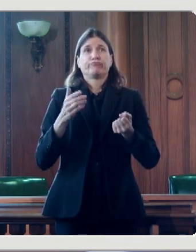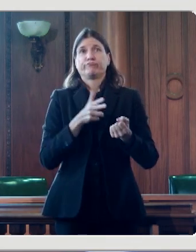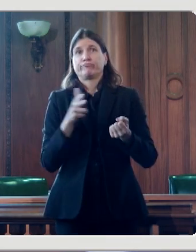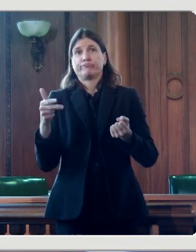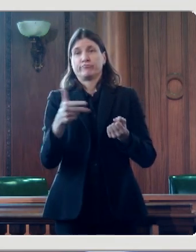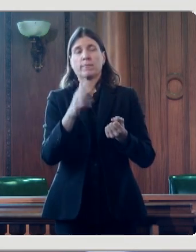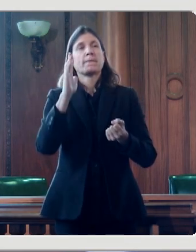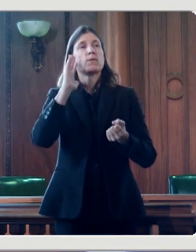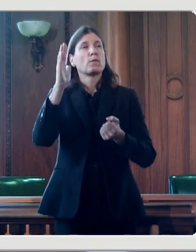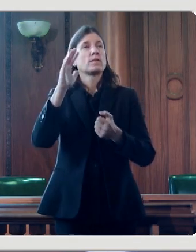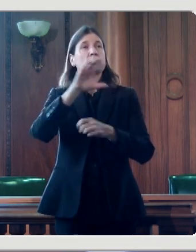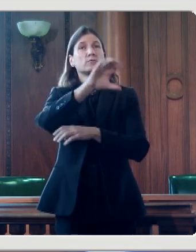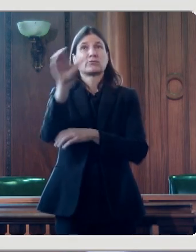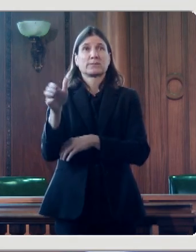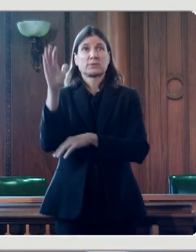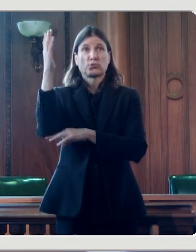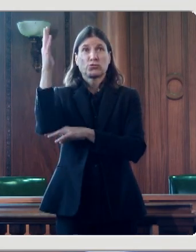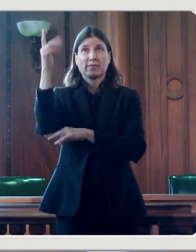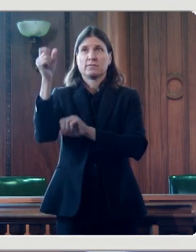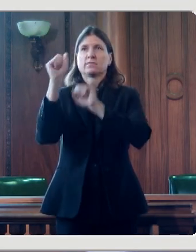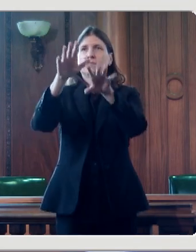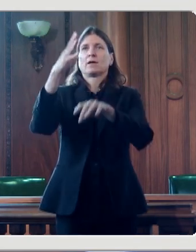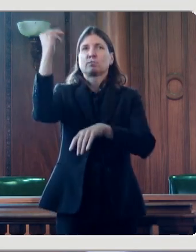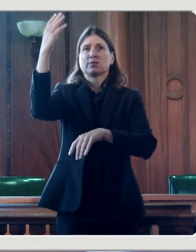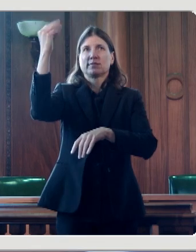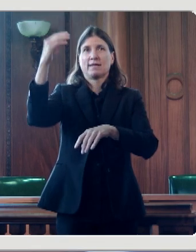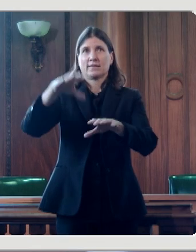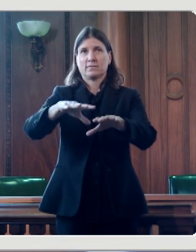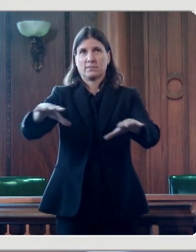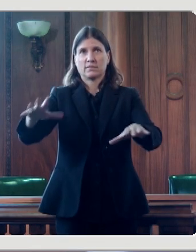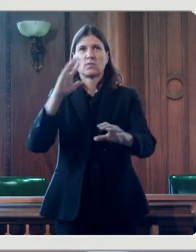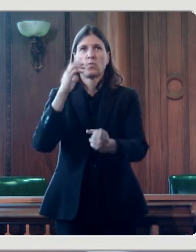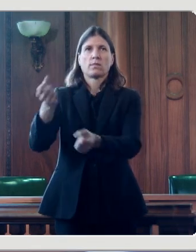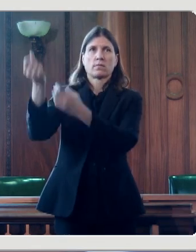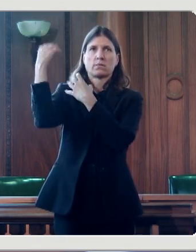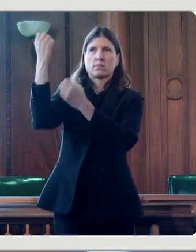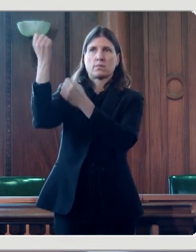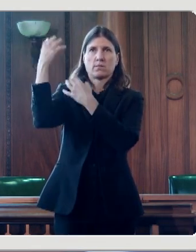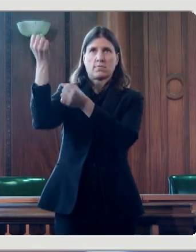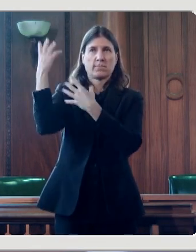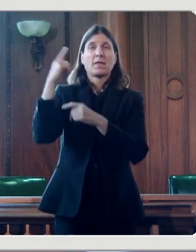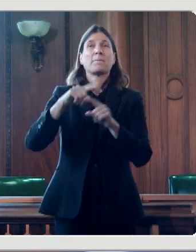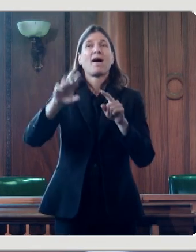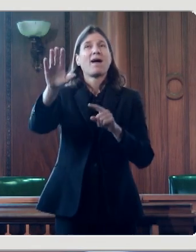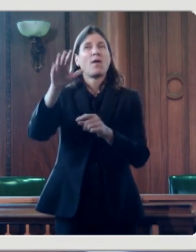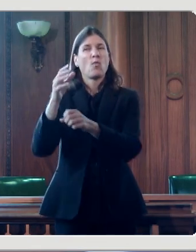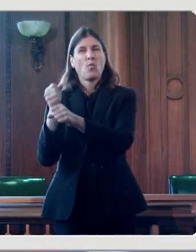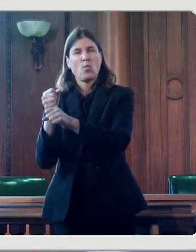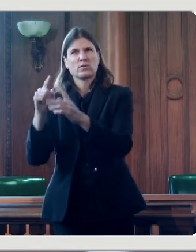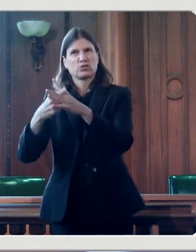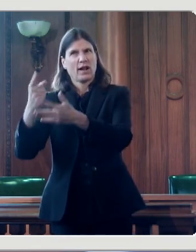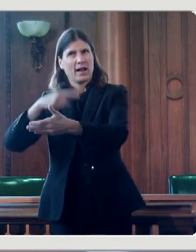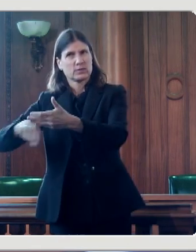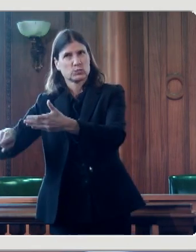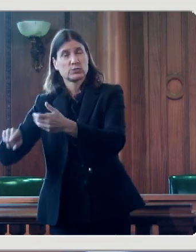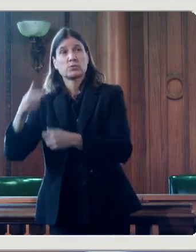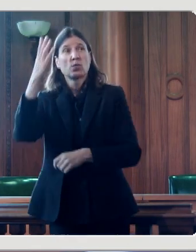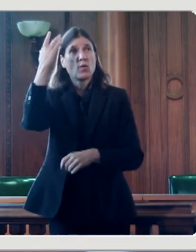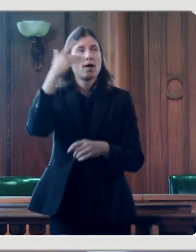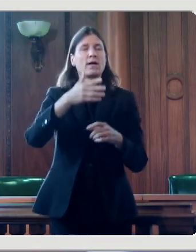everybody's yard waste that still might be out there on that. Thank you, Chris. I saw the trucks